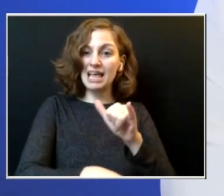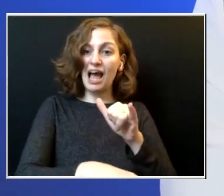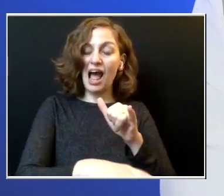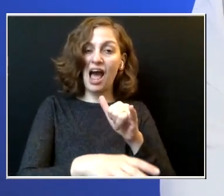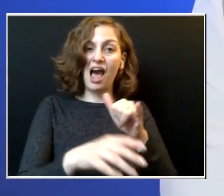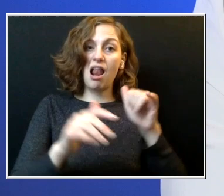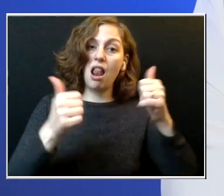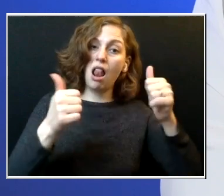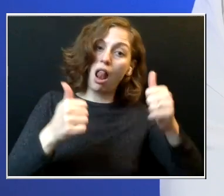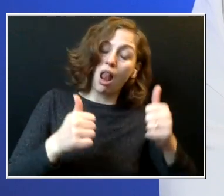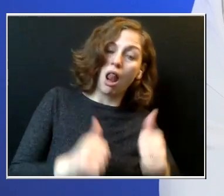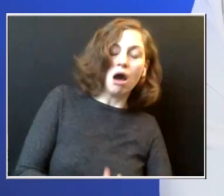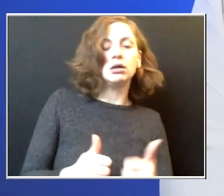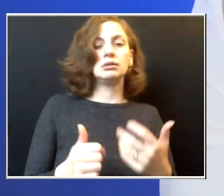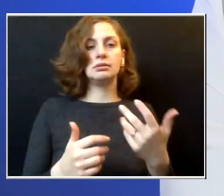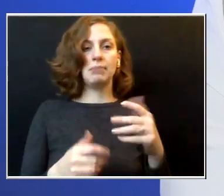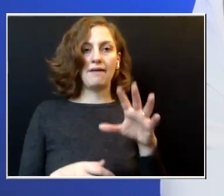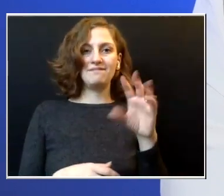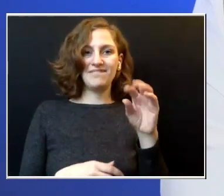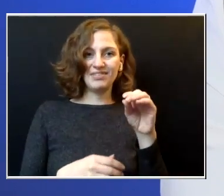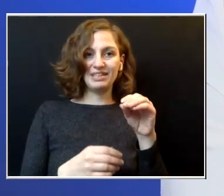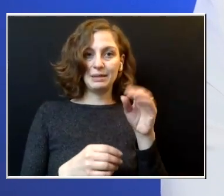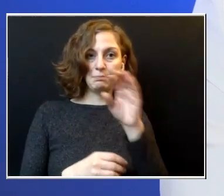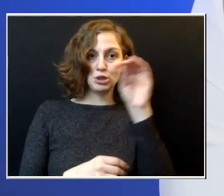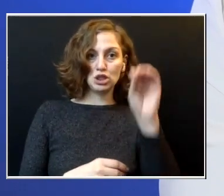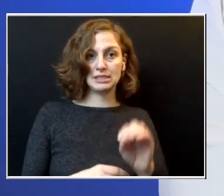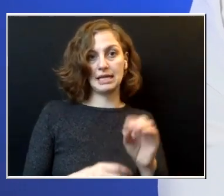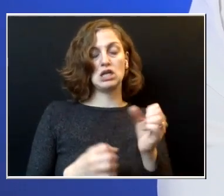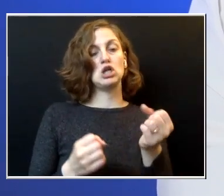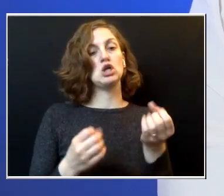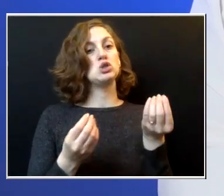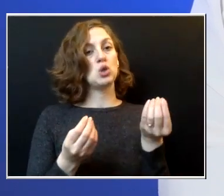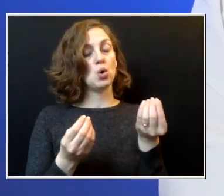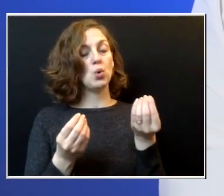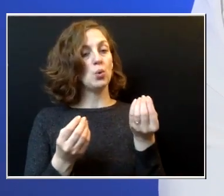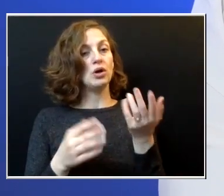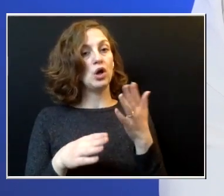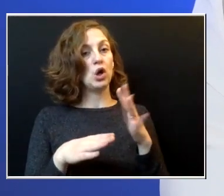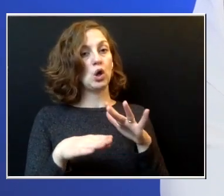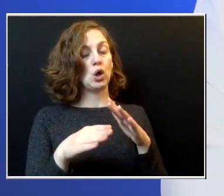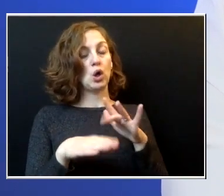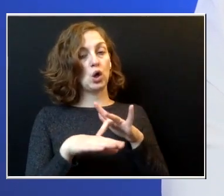losing 40, 50 milliliters of lung function per year, but every